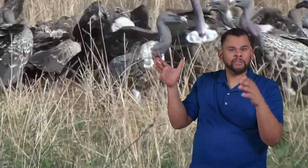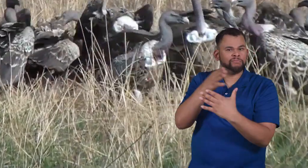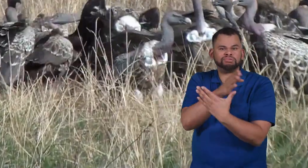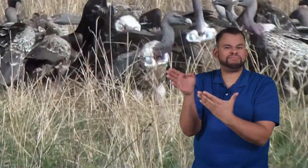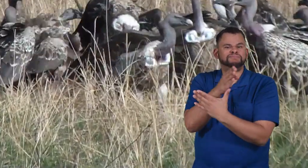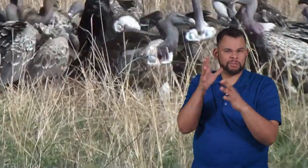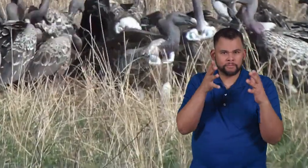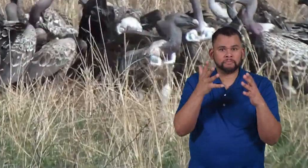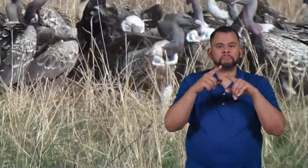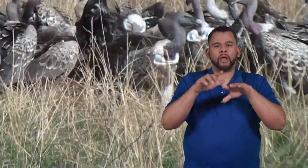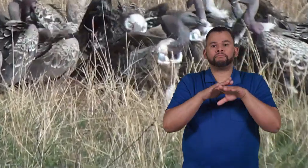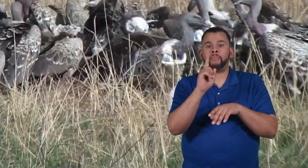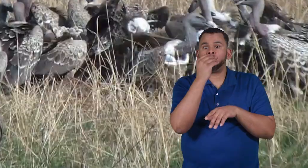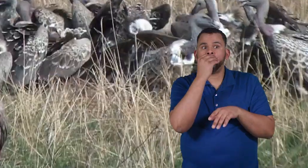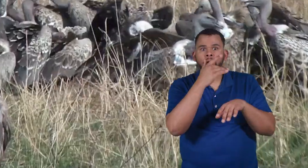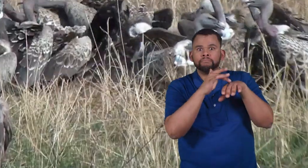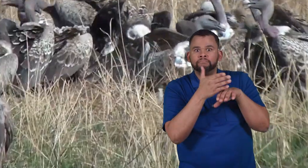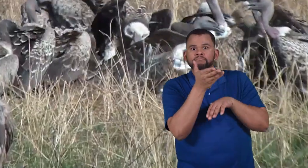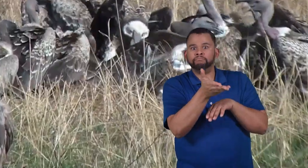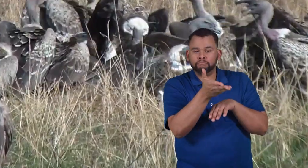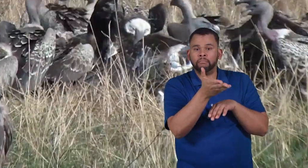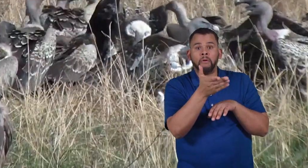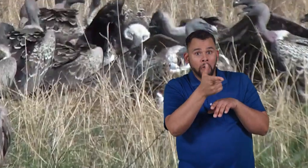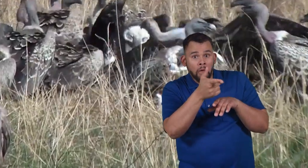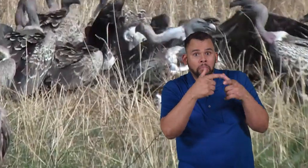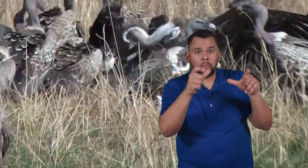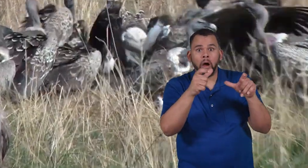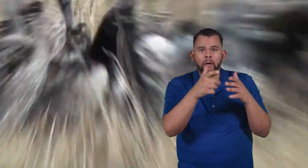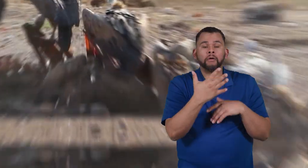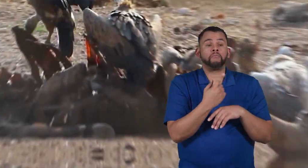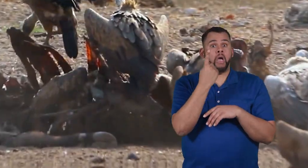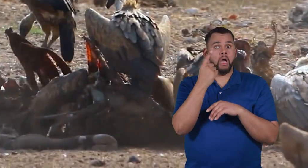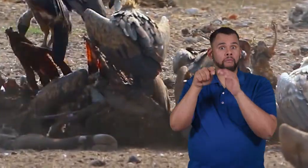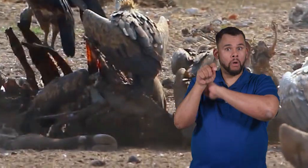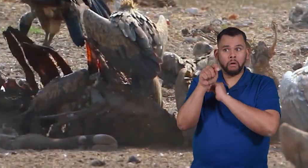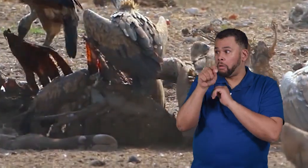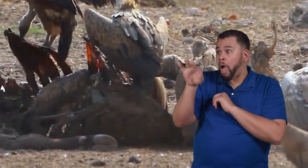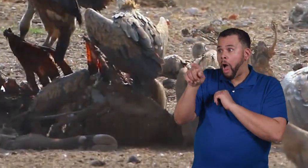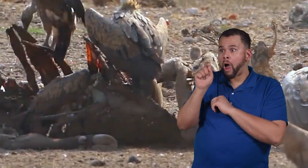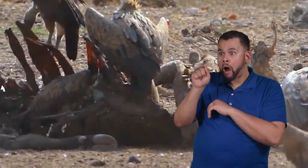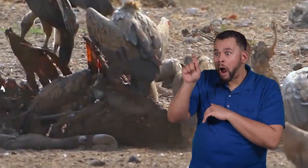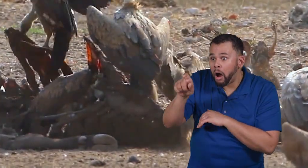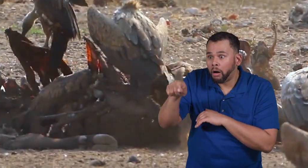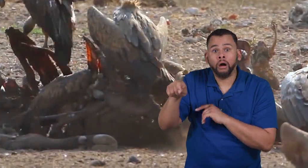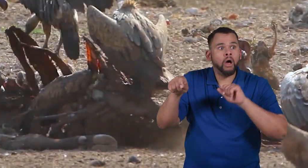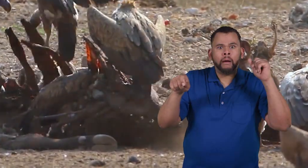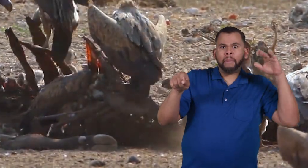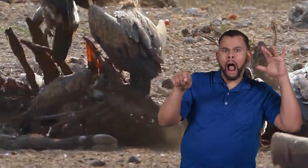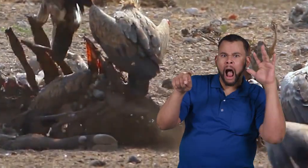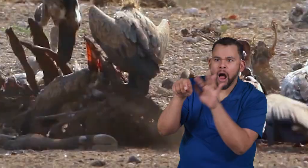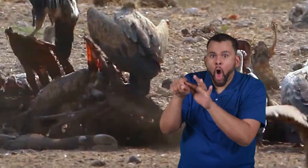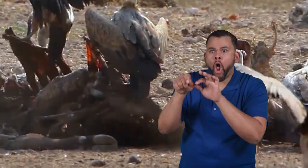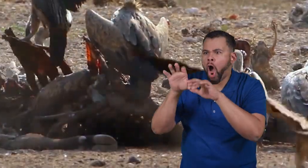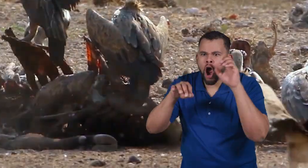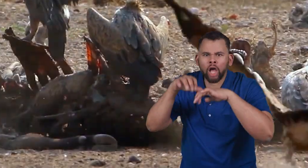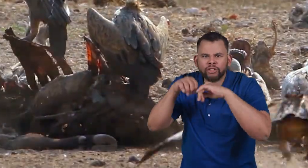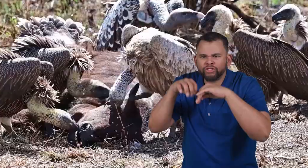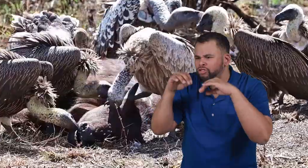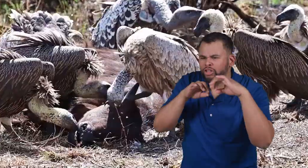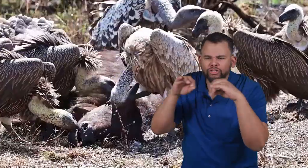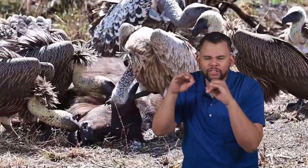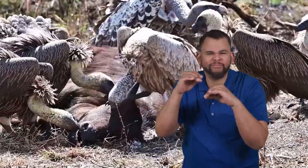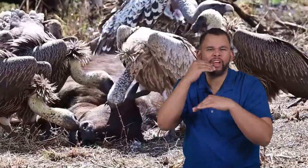vultures or many, depending on the availability of food. When one vulture spots a meal, others in the kettle follow.